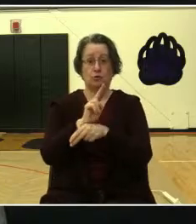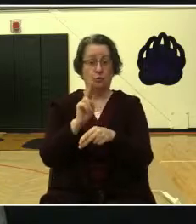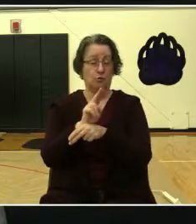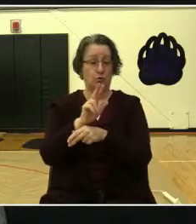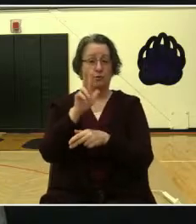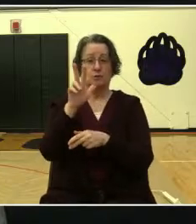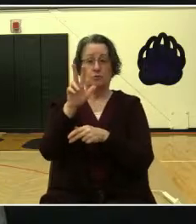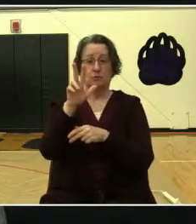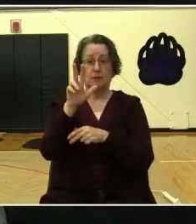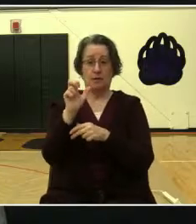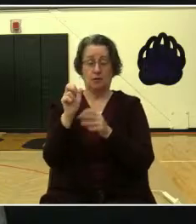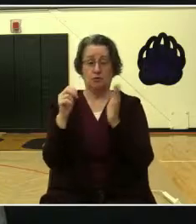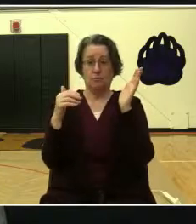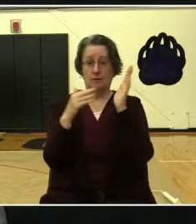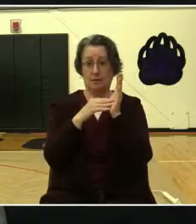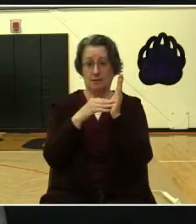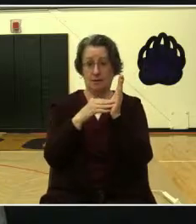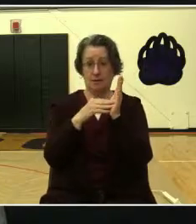300